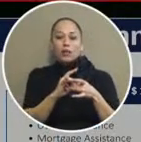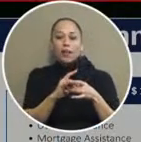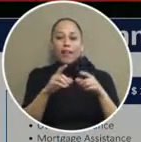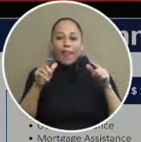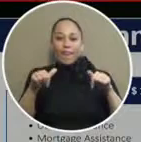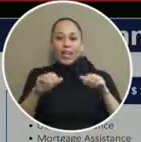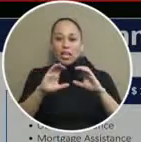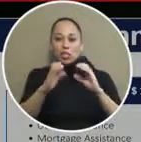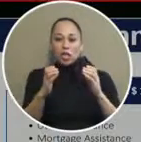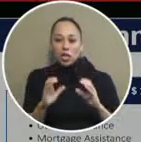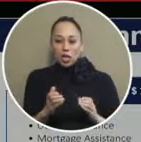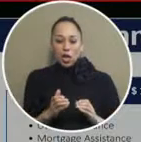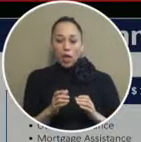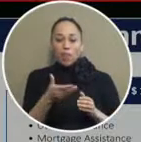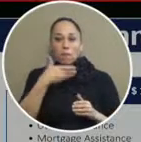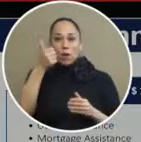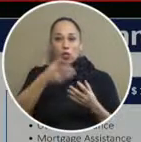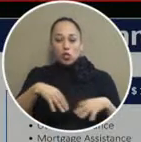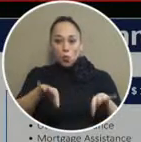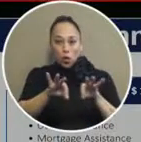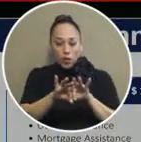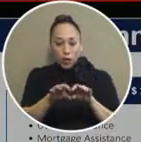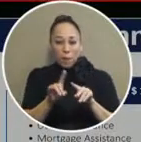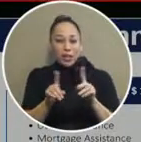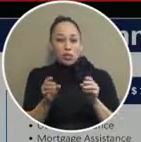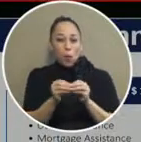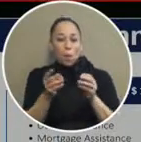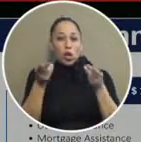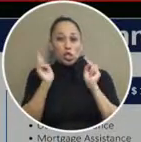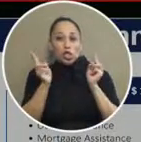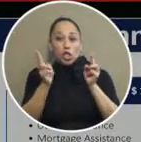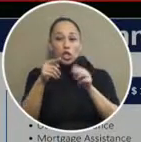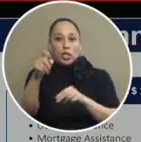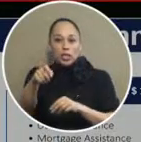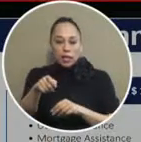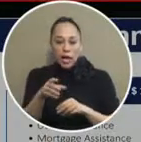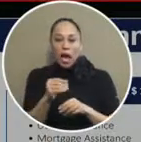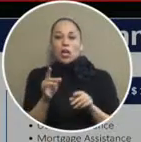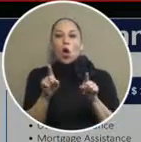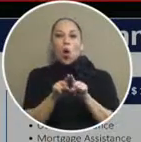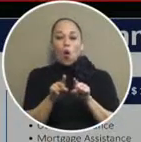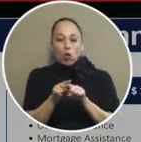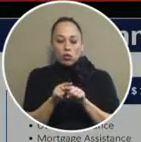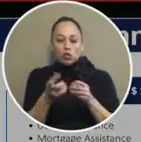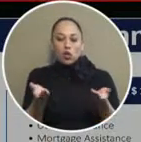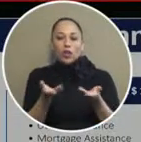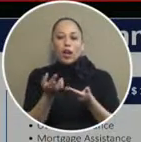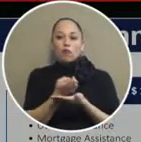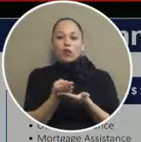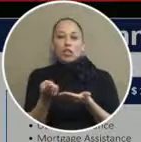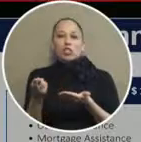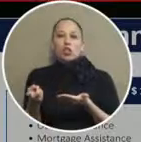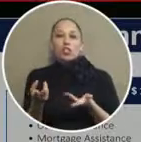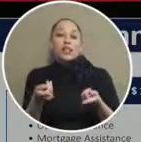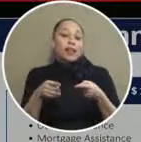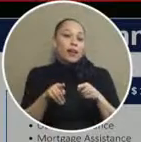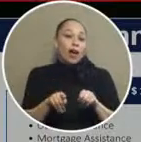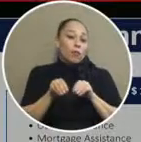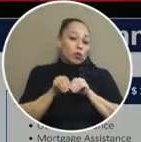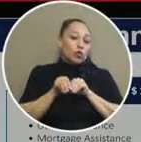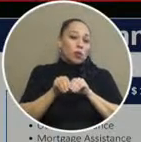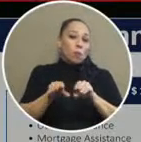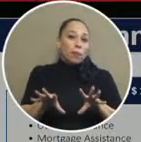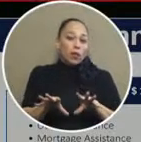these categories, that they are the most important, it is the most urgent need, but also that there are fewer resources currently